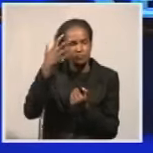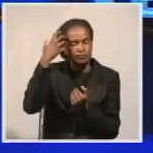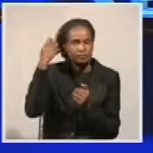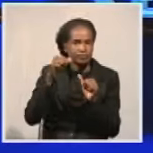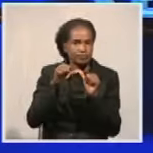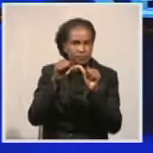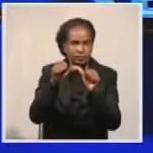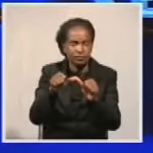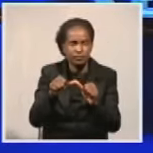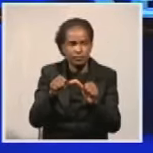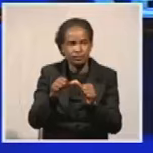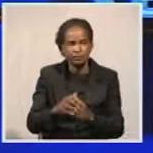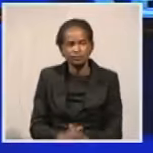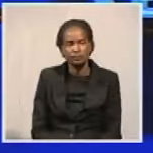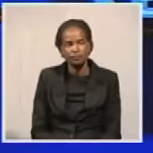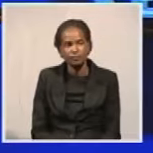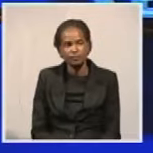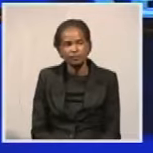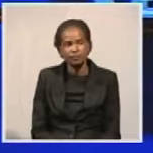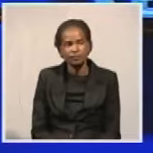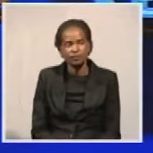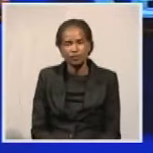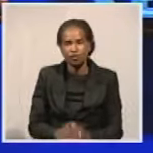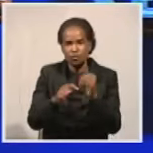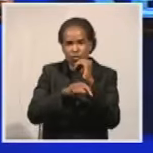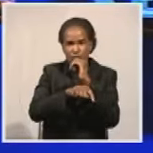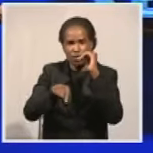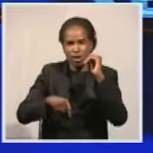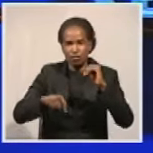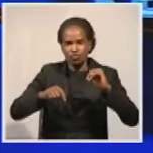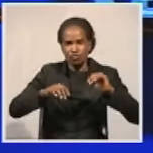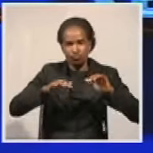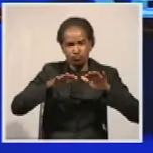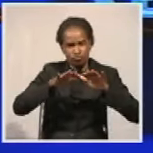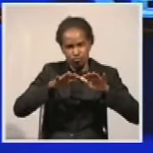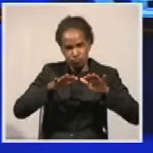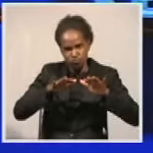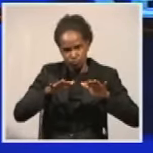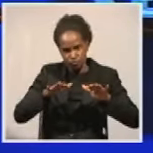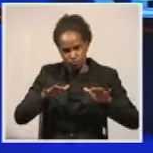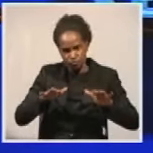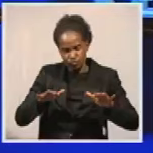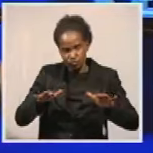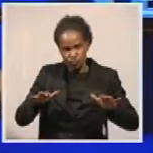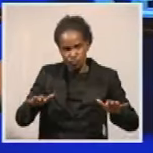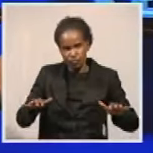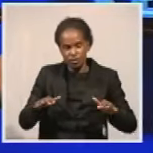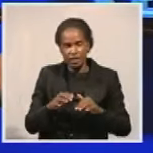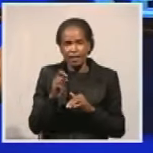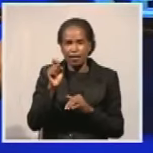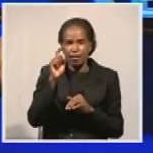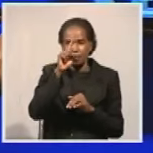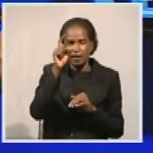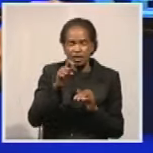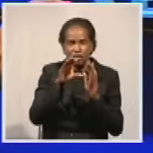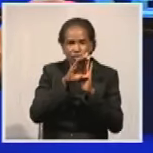continue so that the country stabilizes. Mm. But then the question was, since the constitution